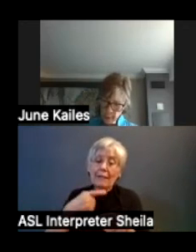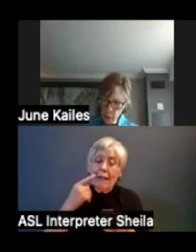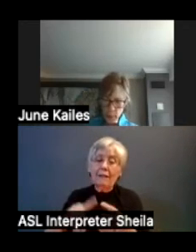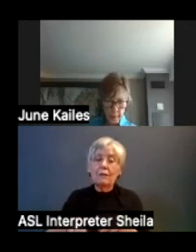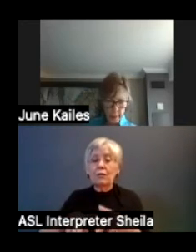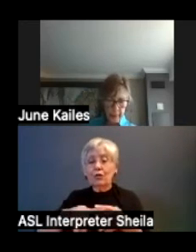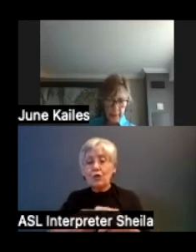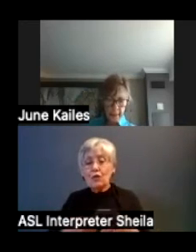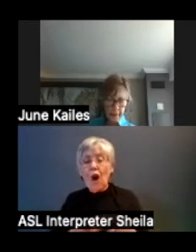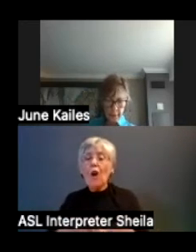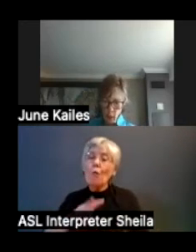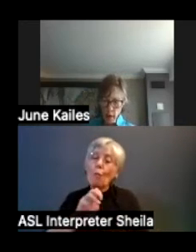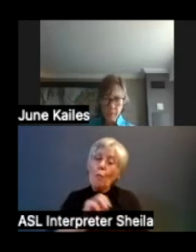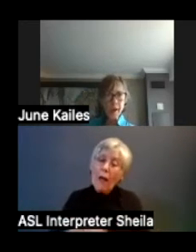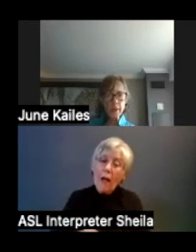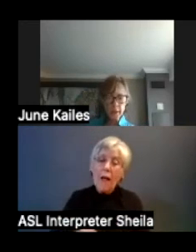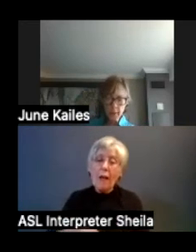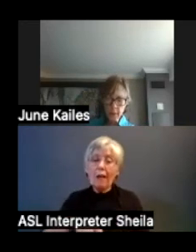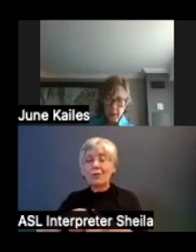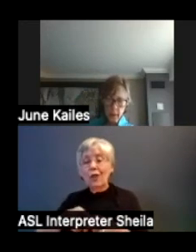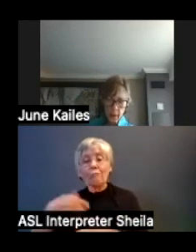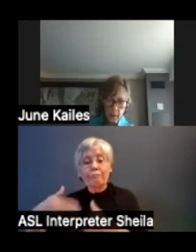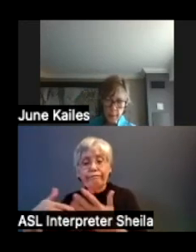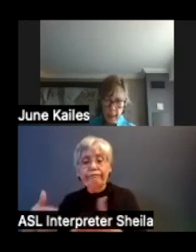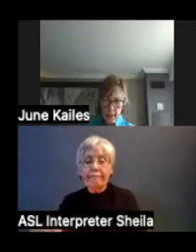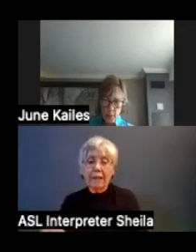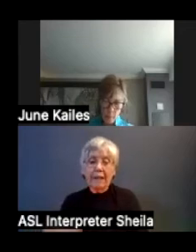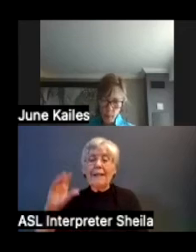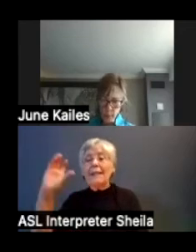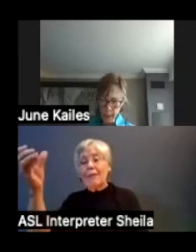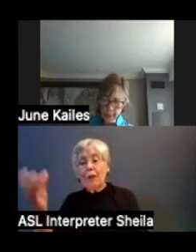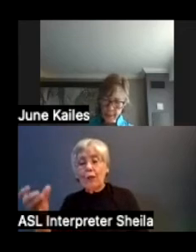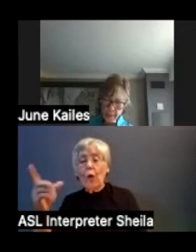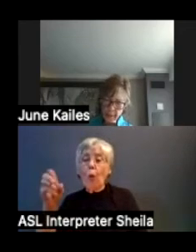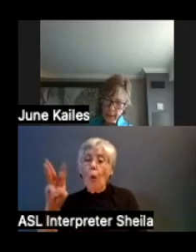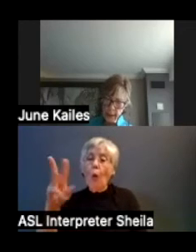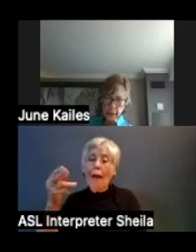low-hanging fruit, hit the softballs, make the small